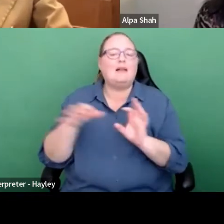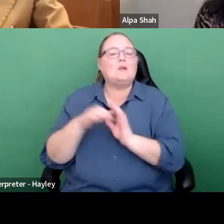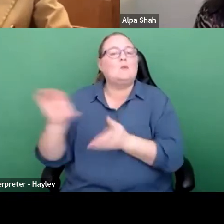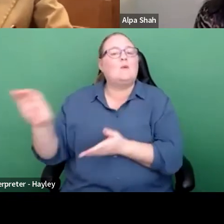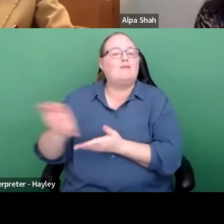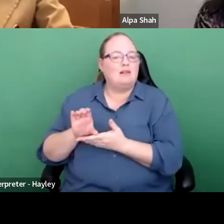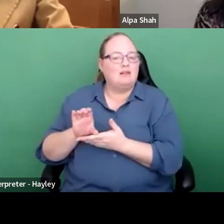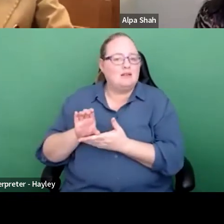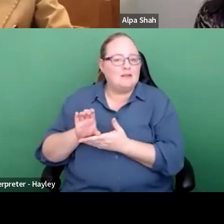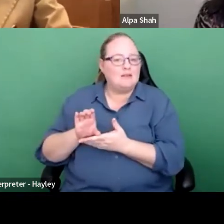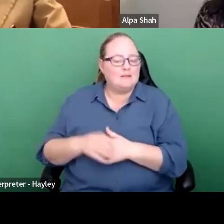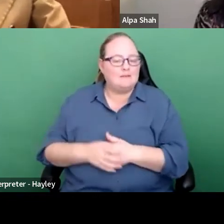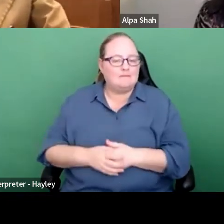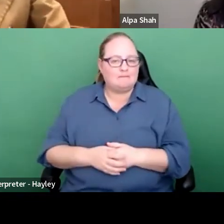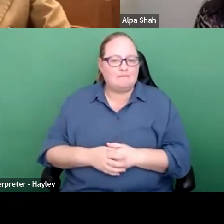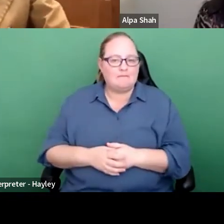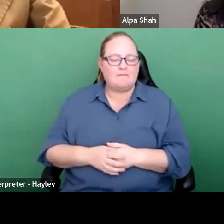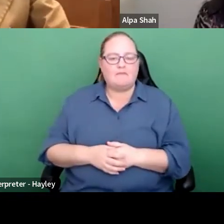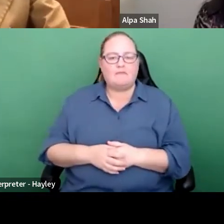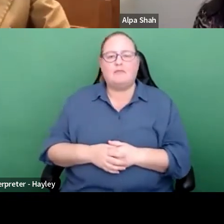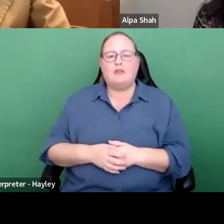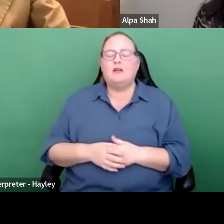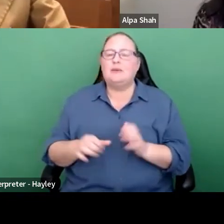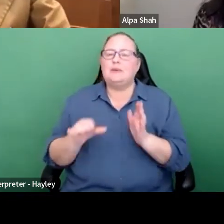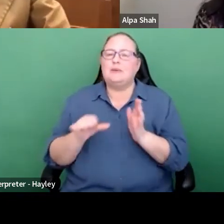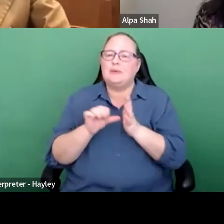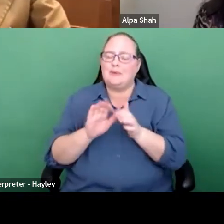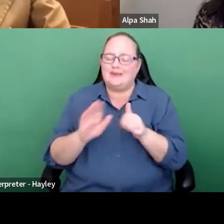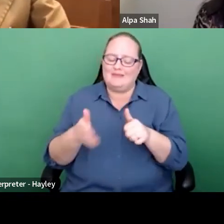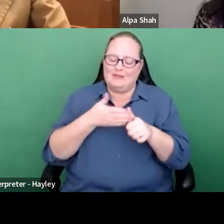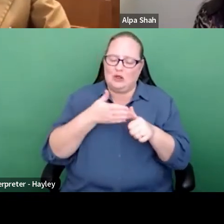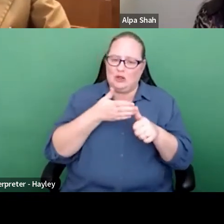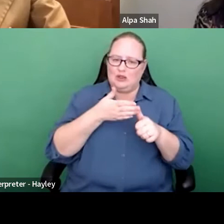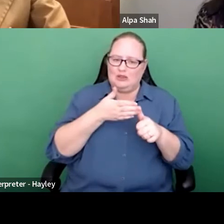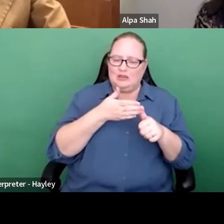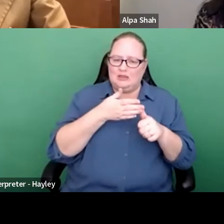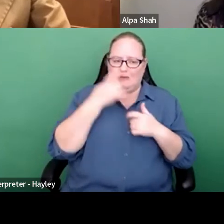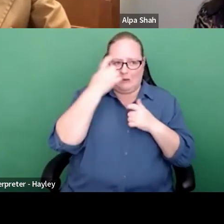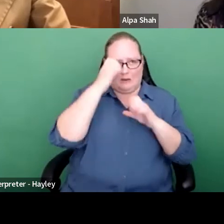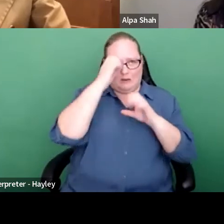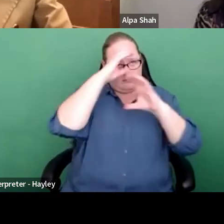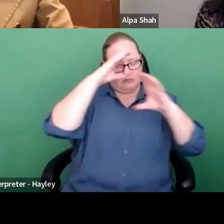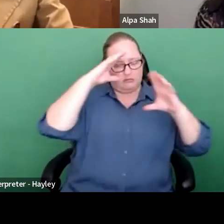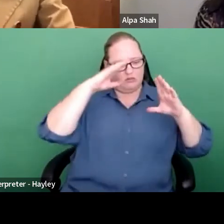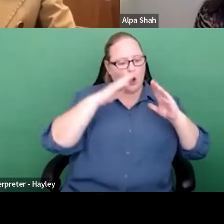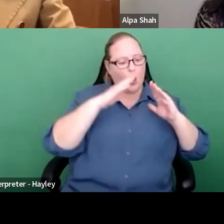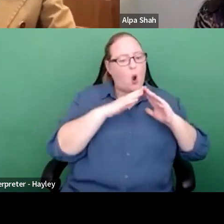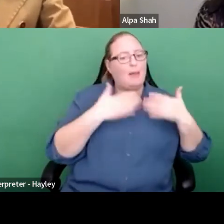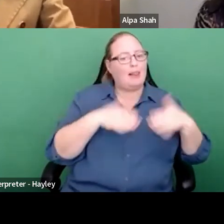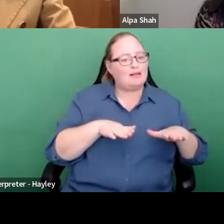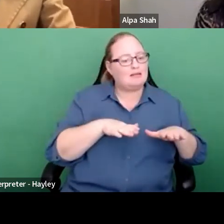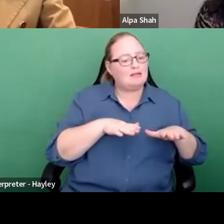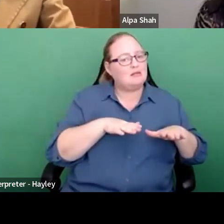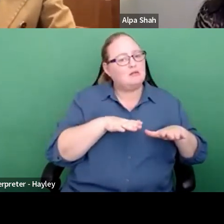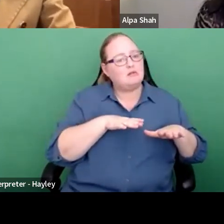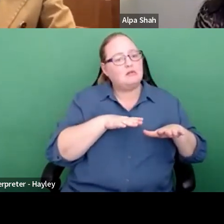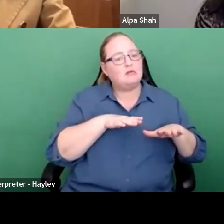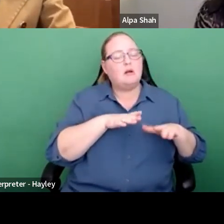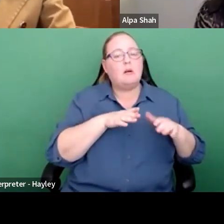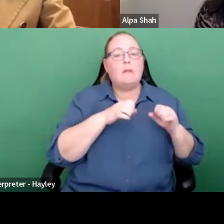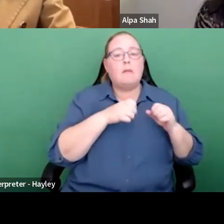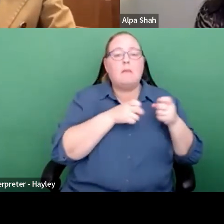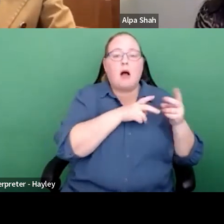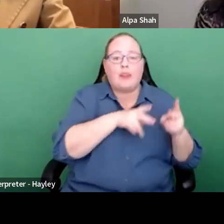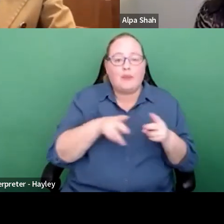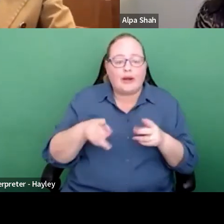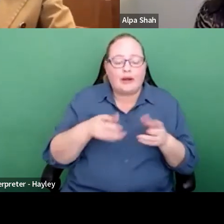with implementing these kind of blue sky ideas is the concept of homeless pathways. What a pathway is a prescription of